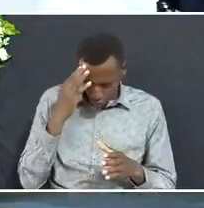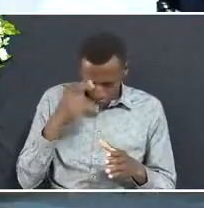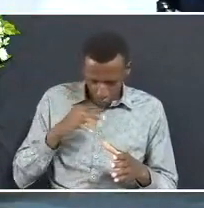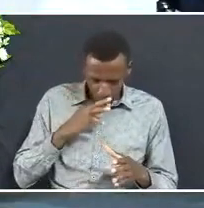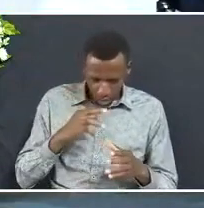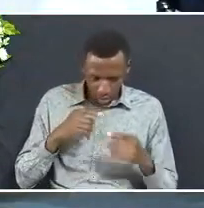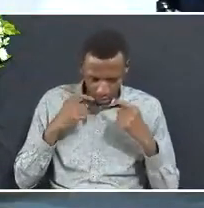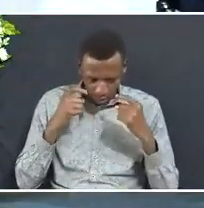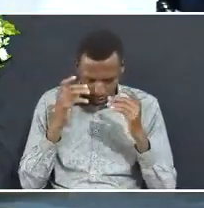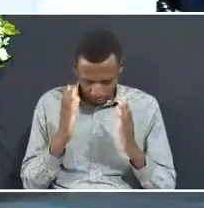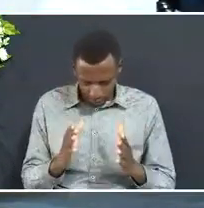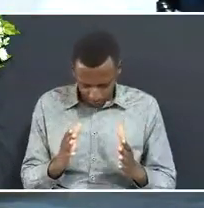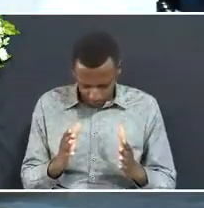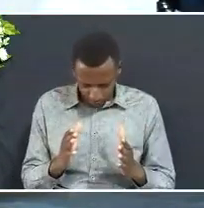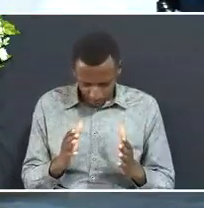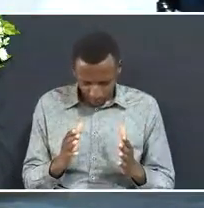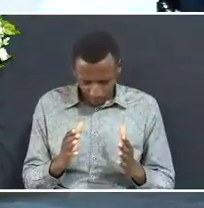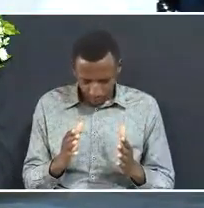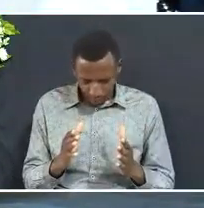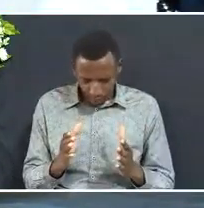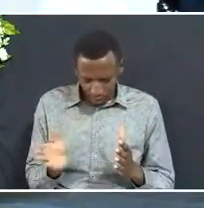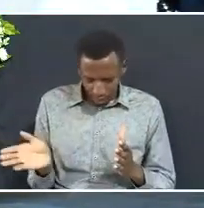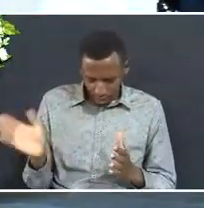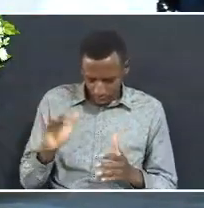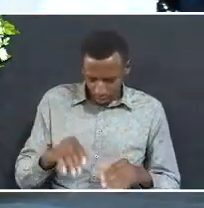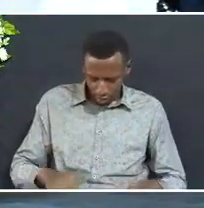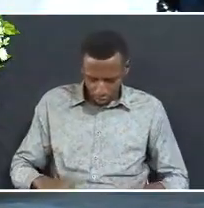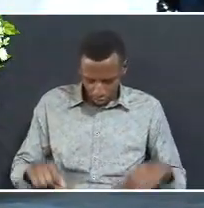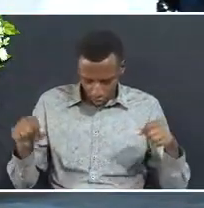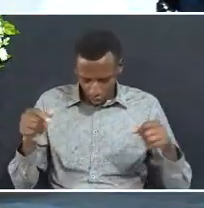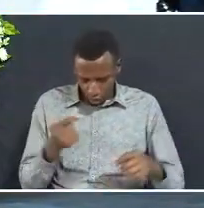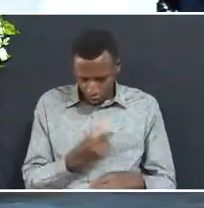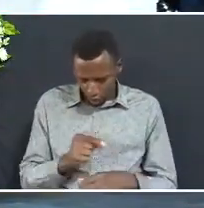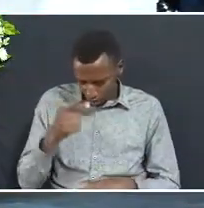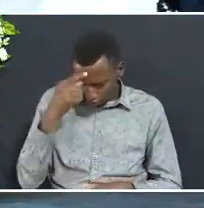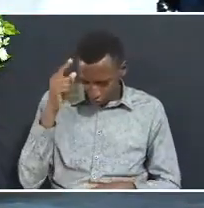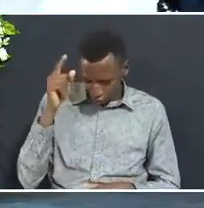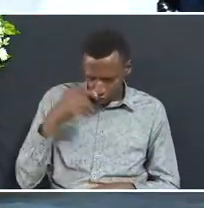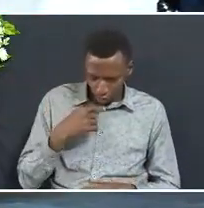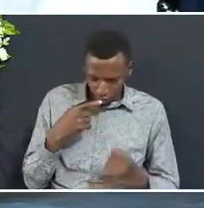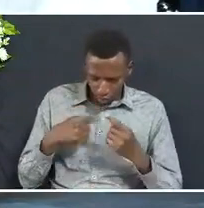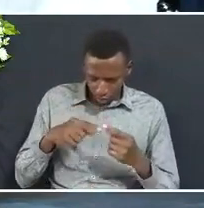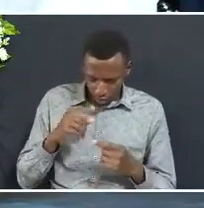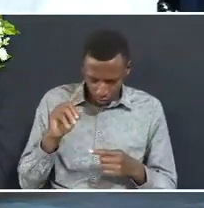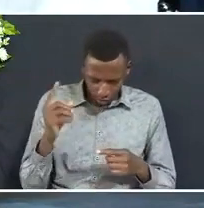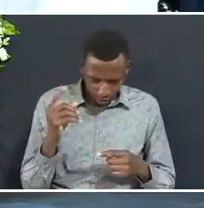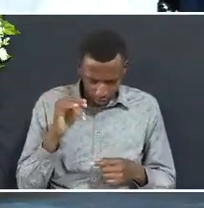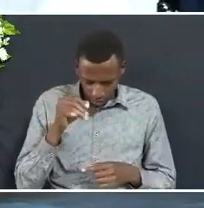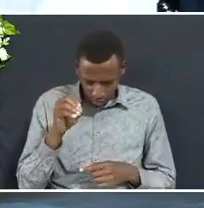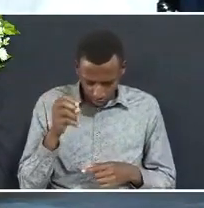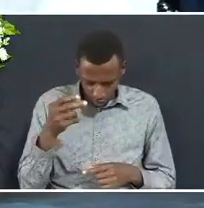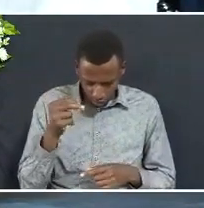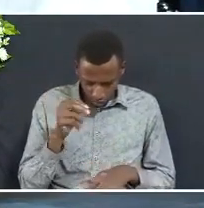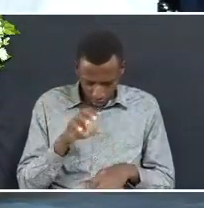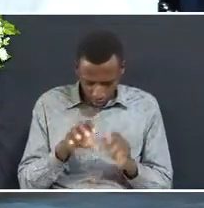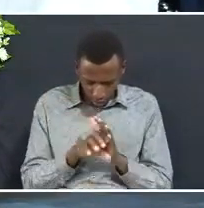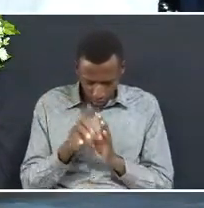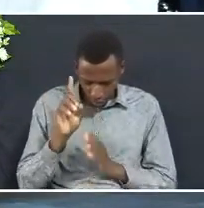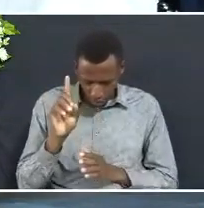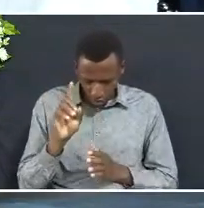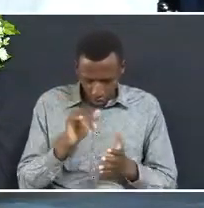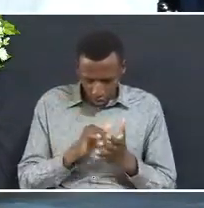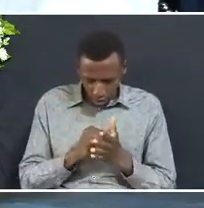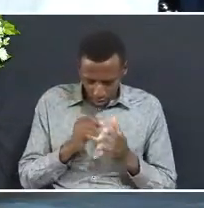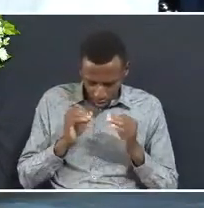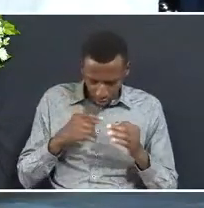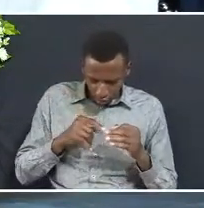your grace and come to the throne of thy grace, because as you have told us in the book of 1 John chapter 1, verse 8 and 9, that if you